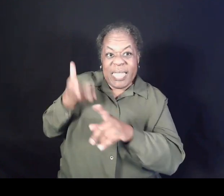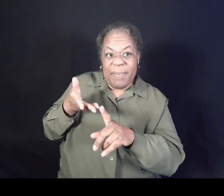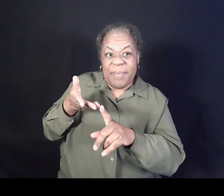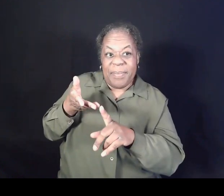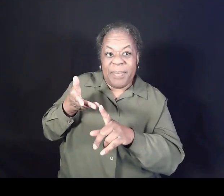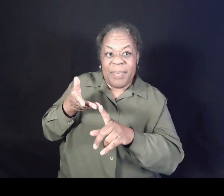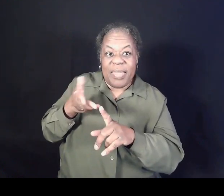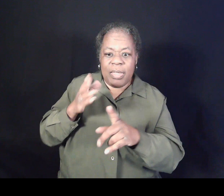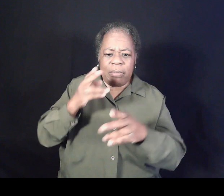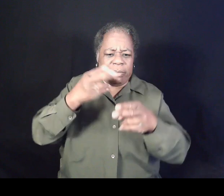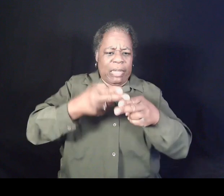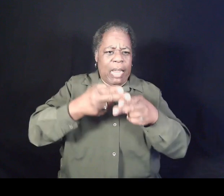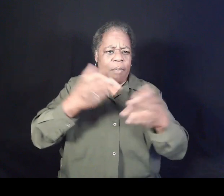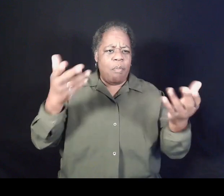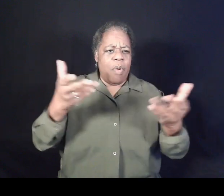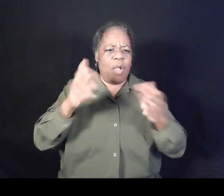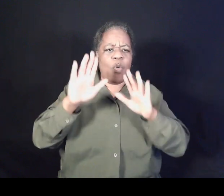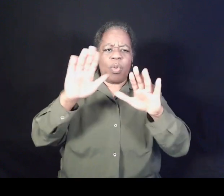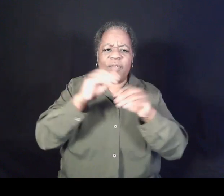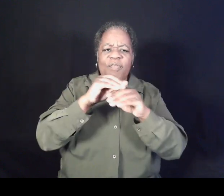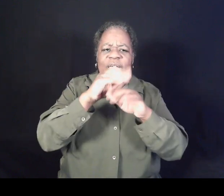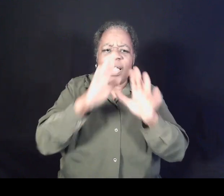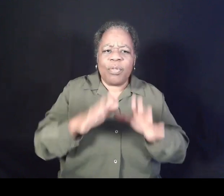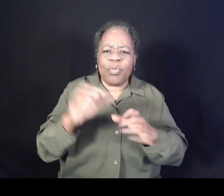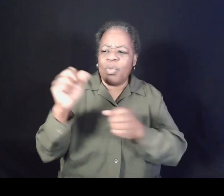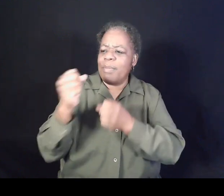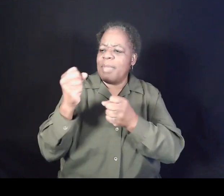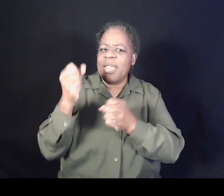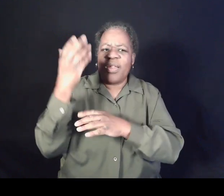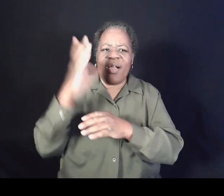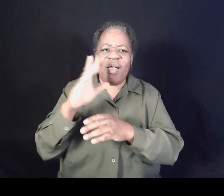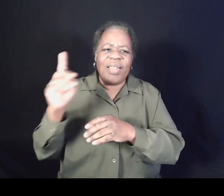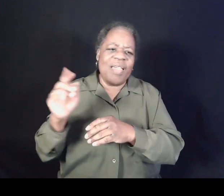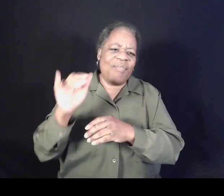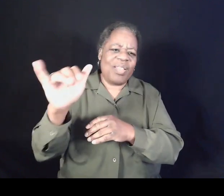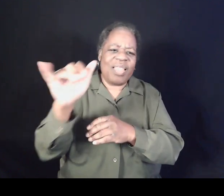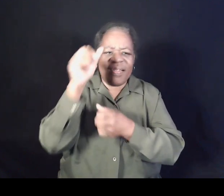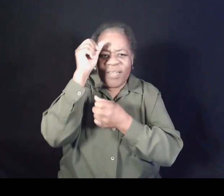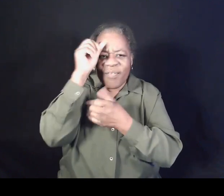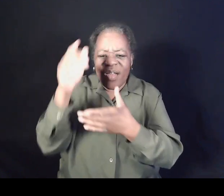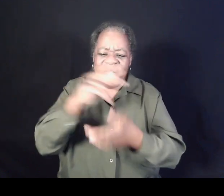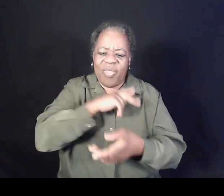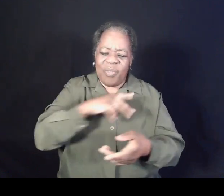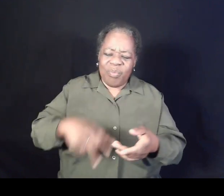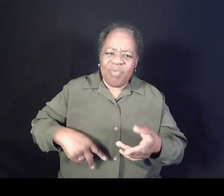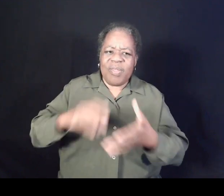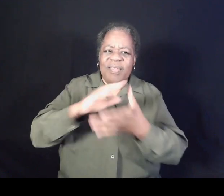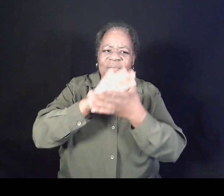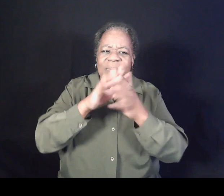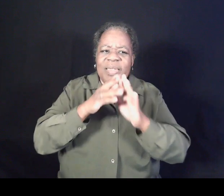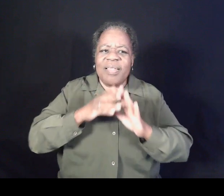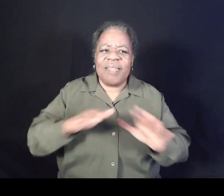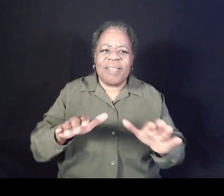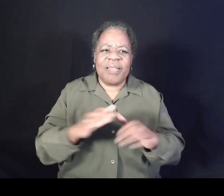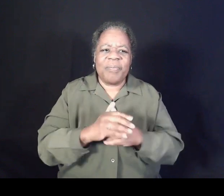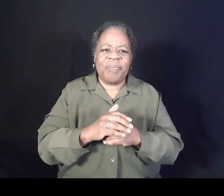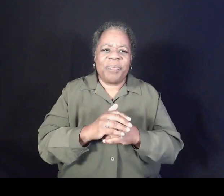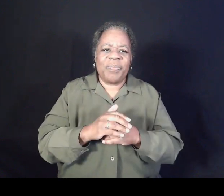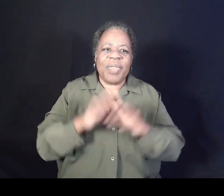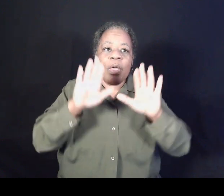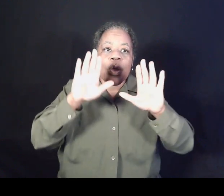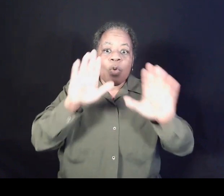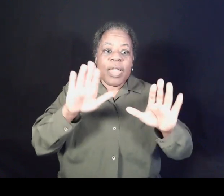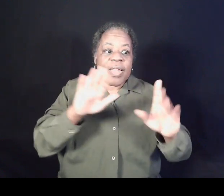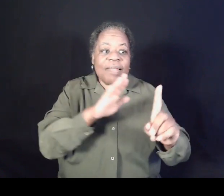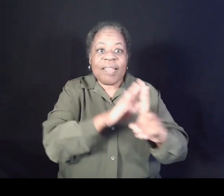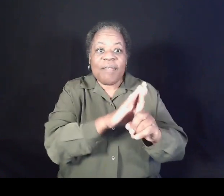And he will be called Wonderful Counselor, Mighty God, Everlasting Father, Prince of Peace. Of the greatness of his government